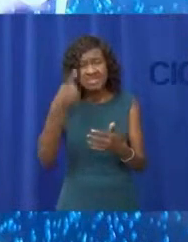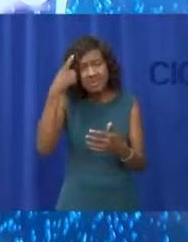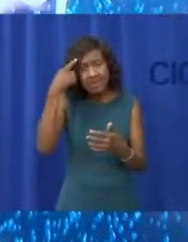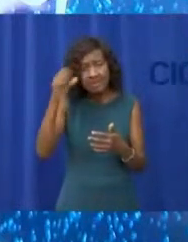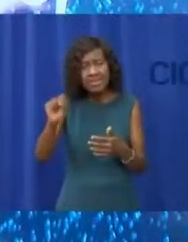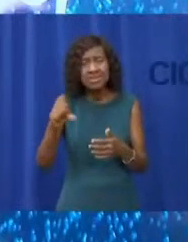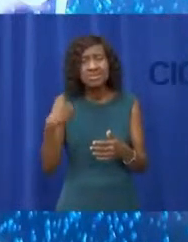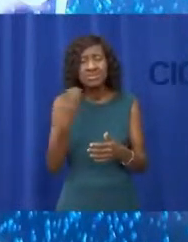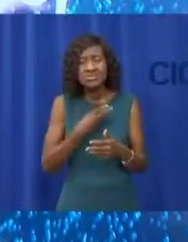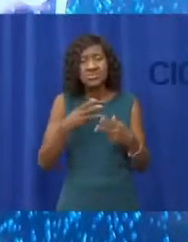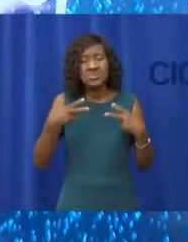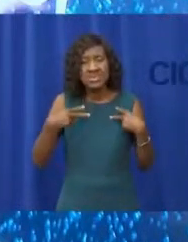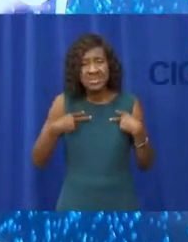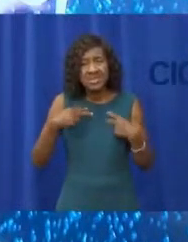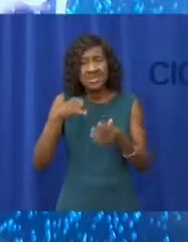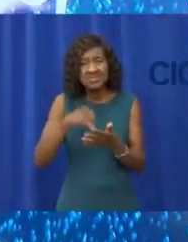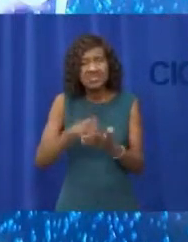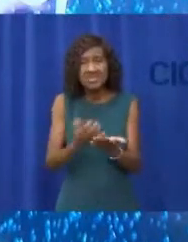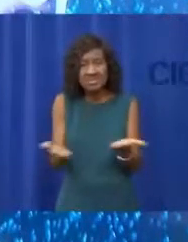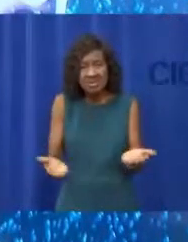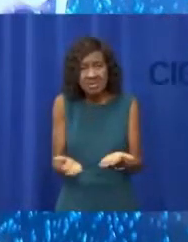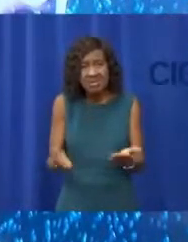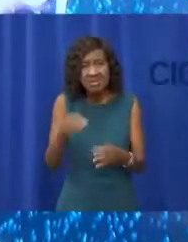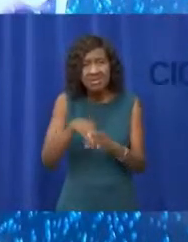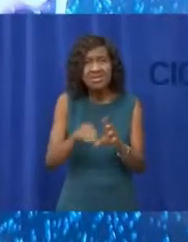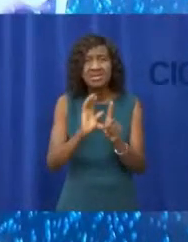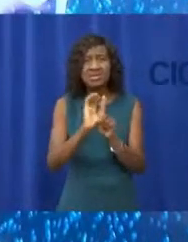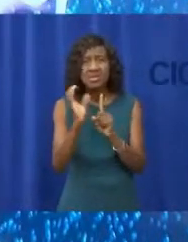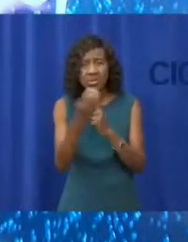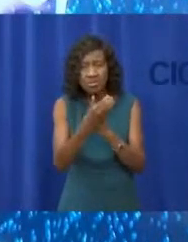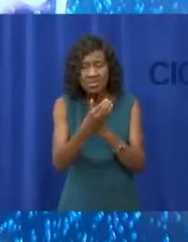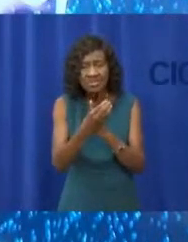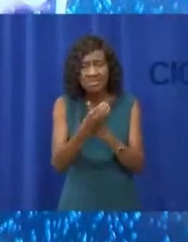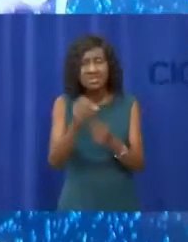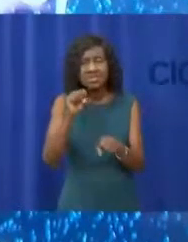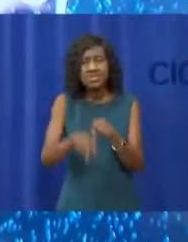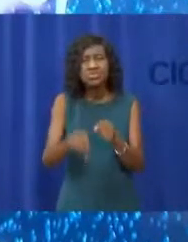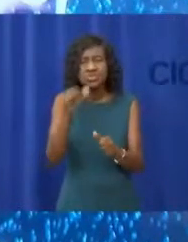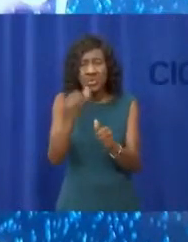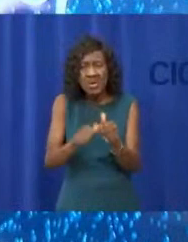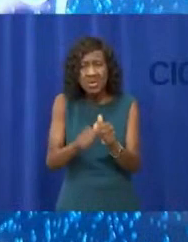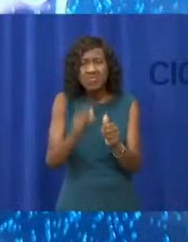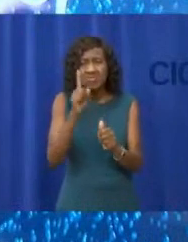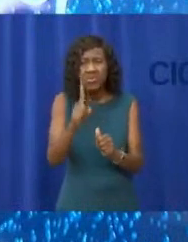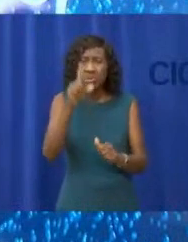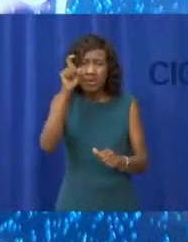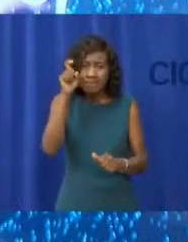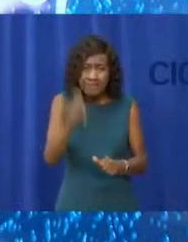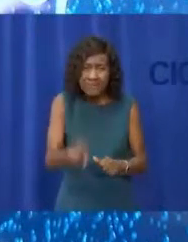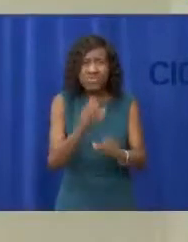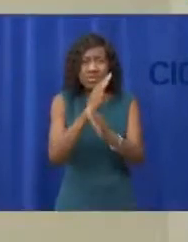acquired disease, then we really should protect, every community should protect itself with the advice that we've provided.